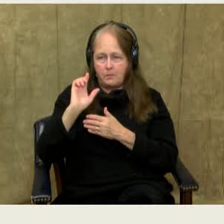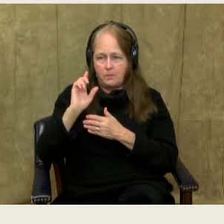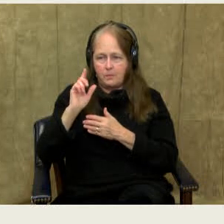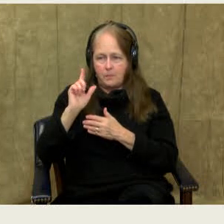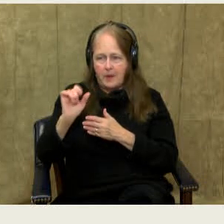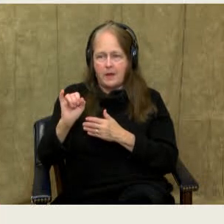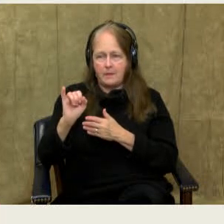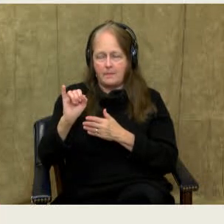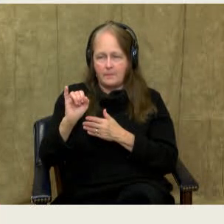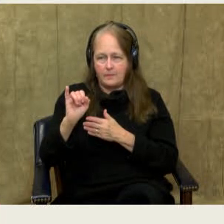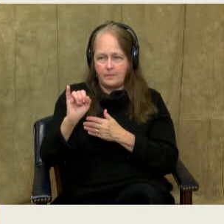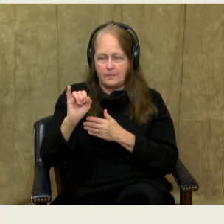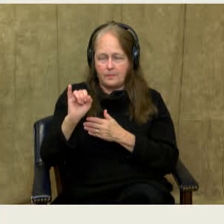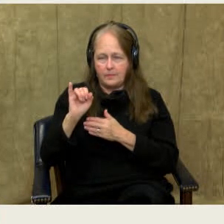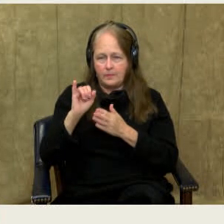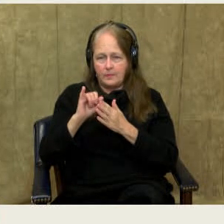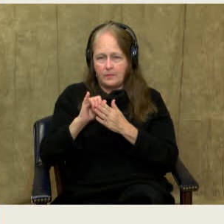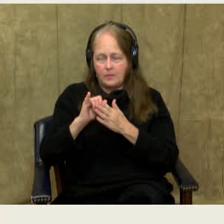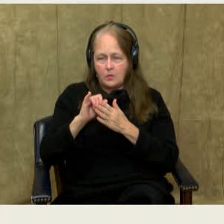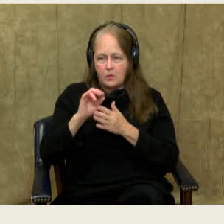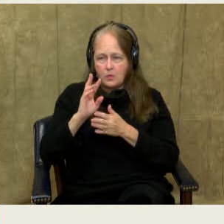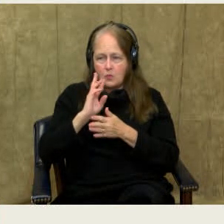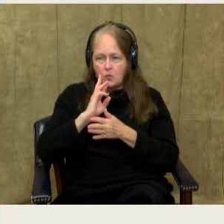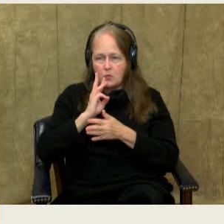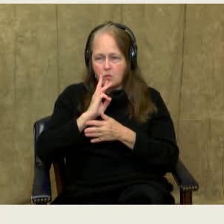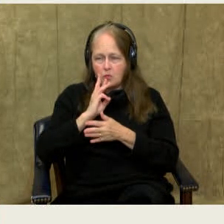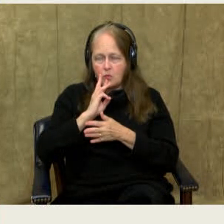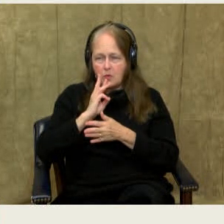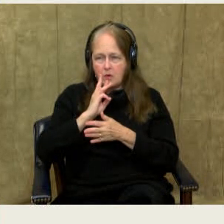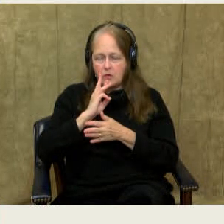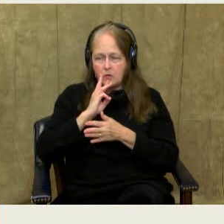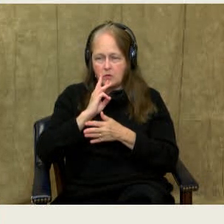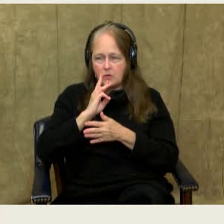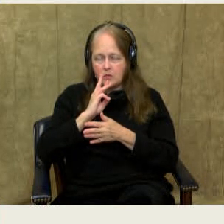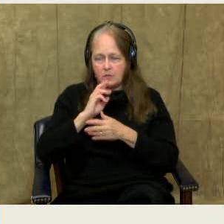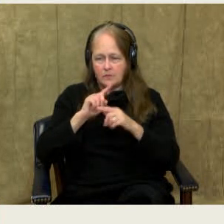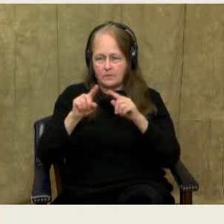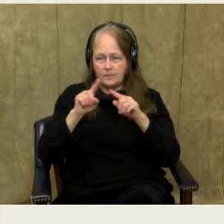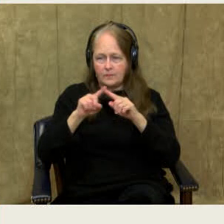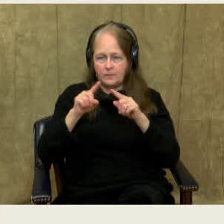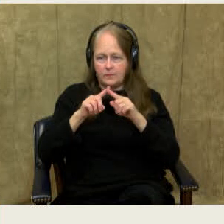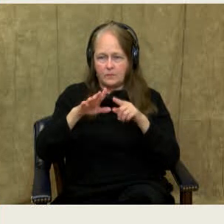our political map of East Asia. Let's look at our physical map. First, let's look